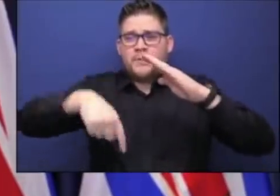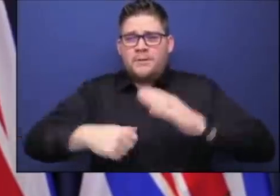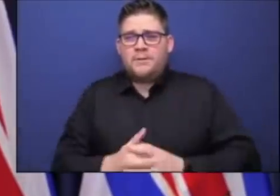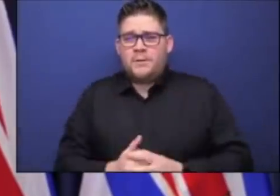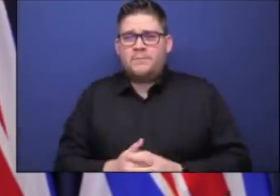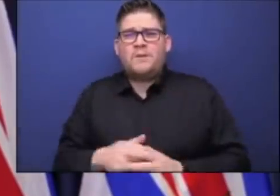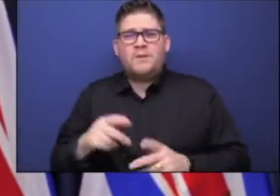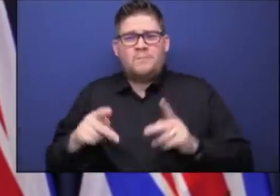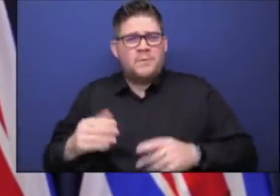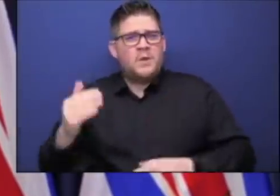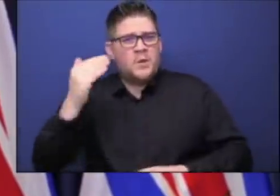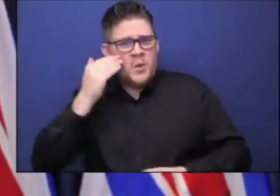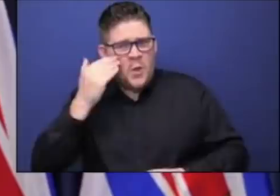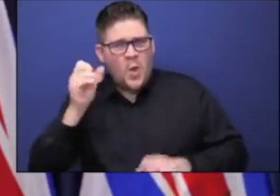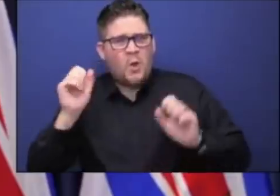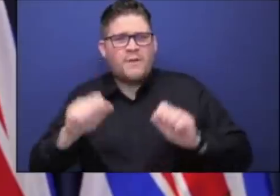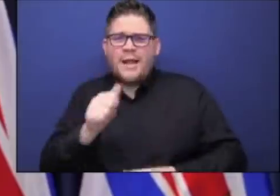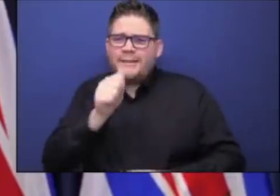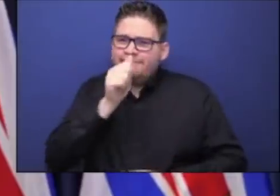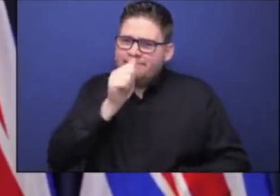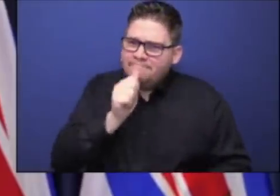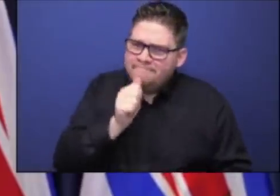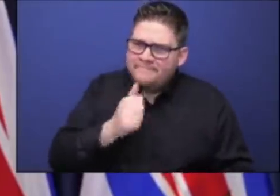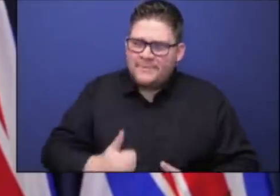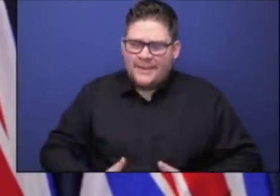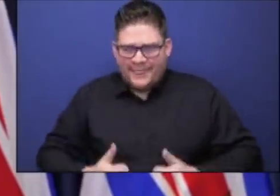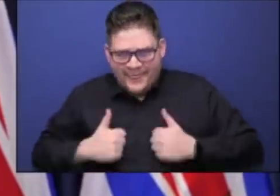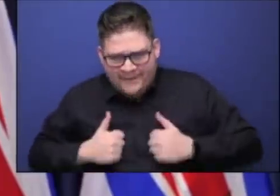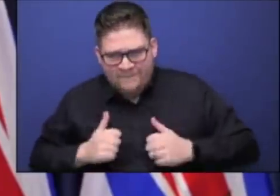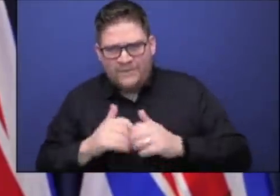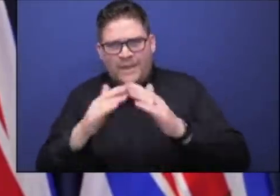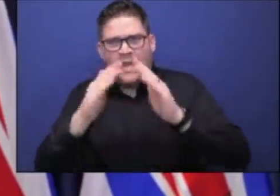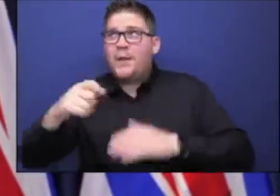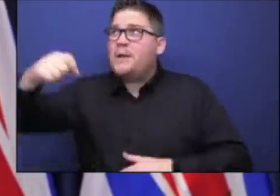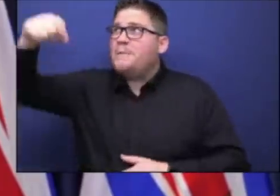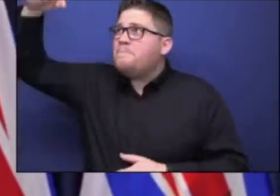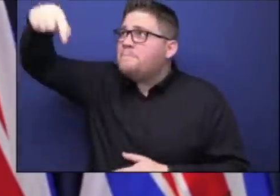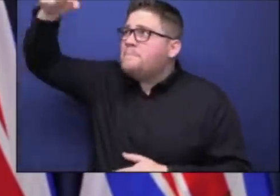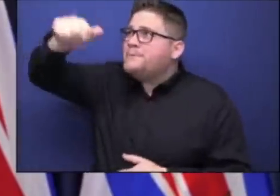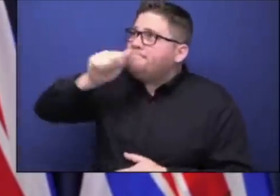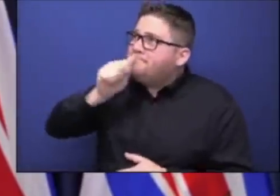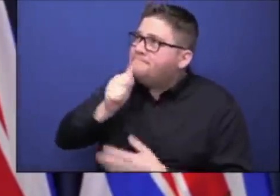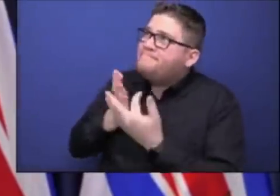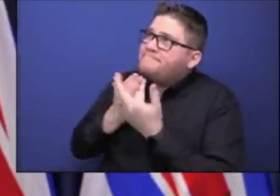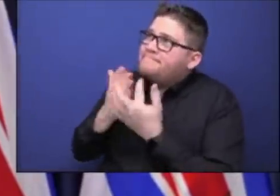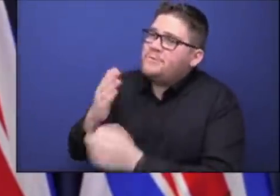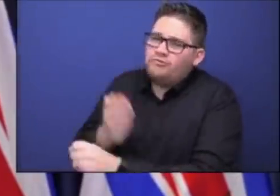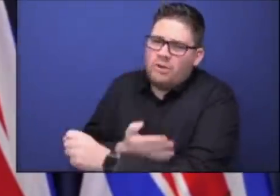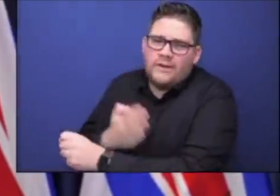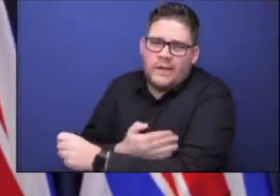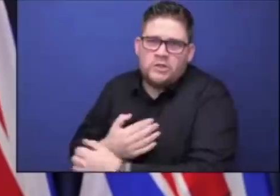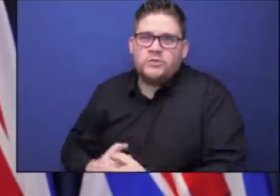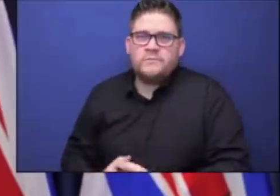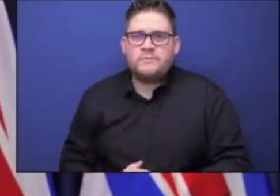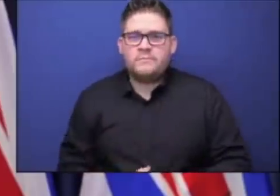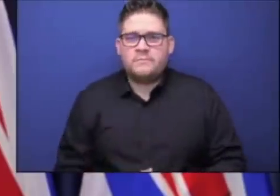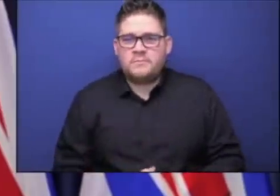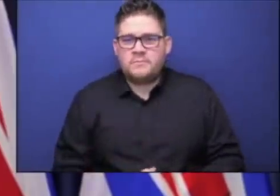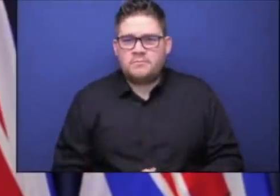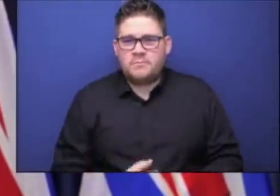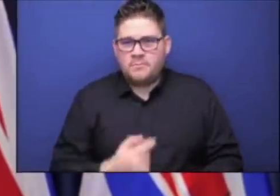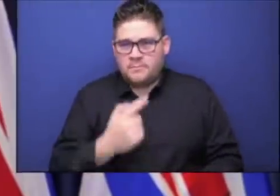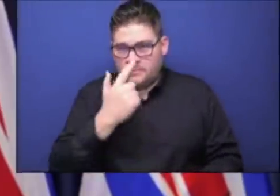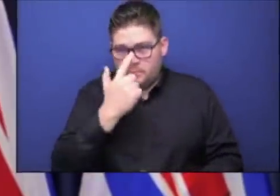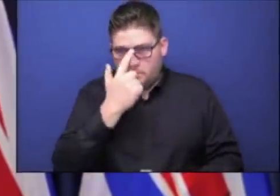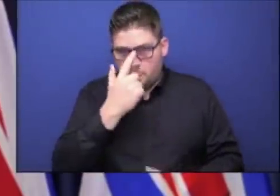passed, these changes will come into effect July 1st, 2021. There are some other changes, things like expanding the penalties the